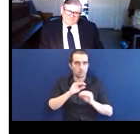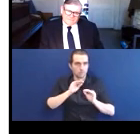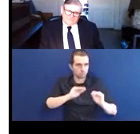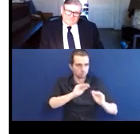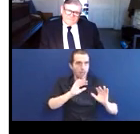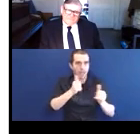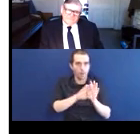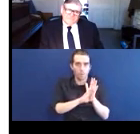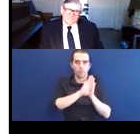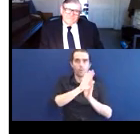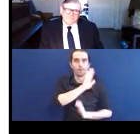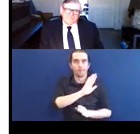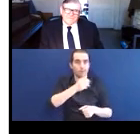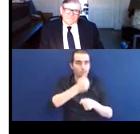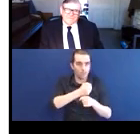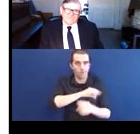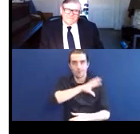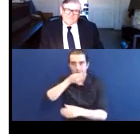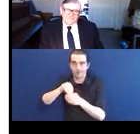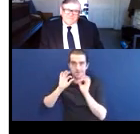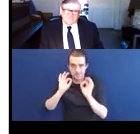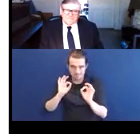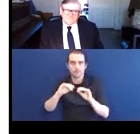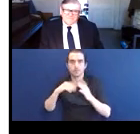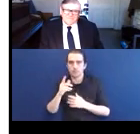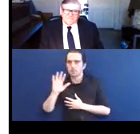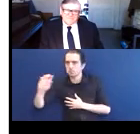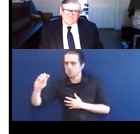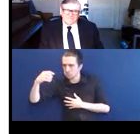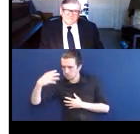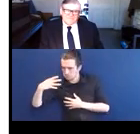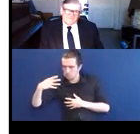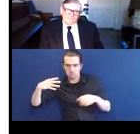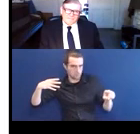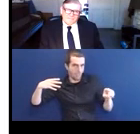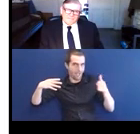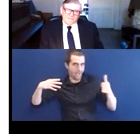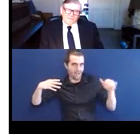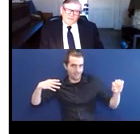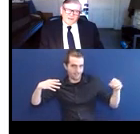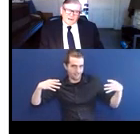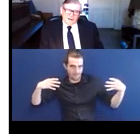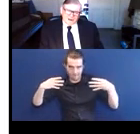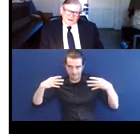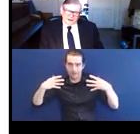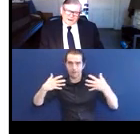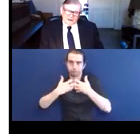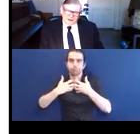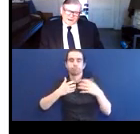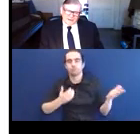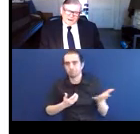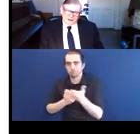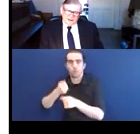are economically active. So we have to work more on it to give more